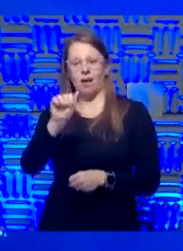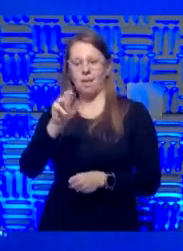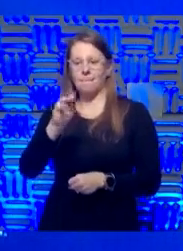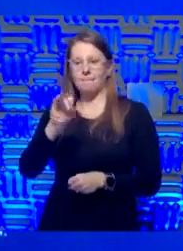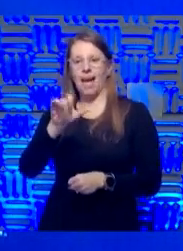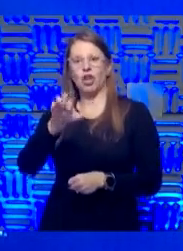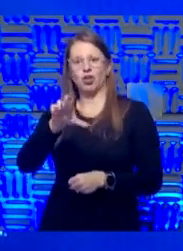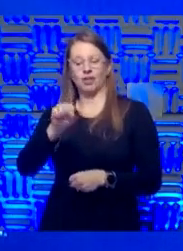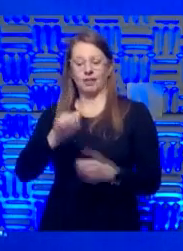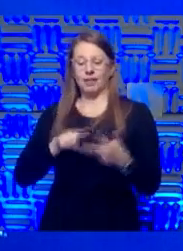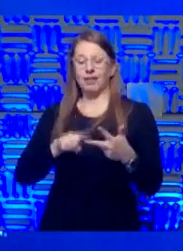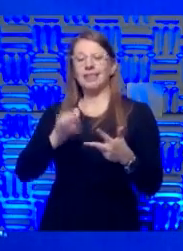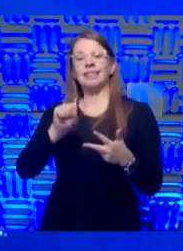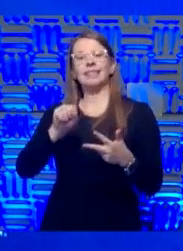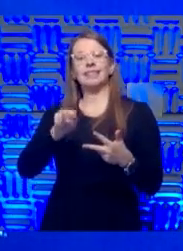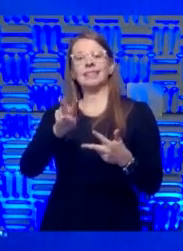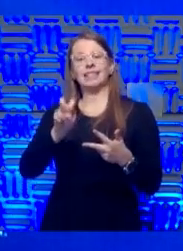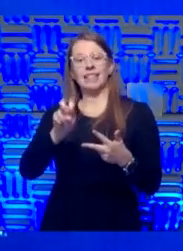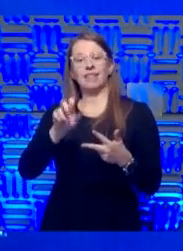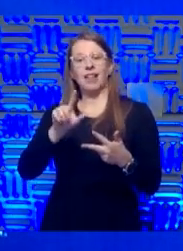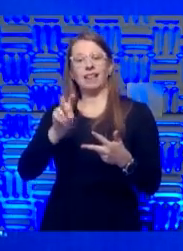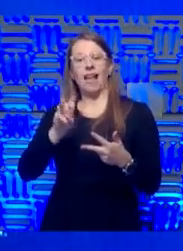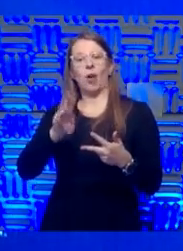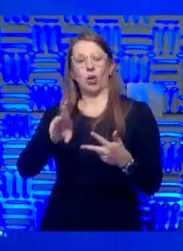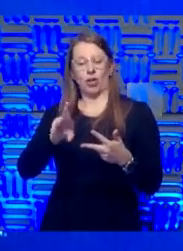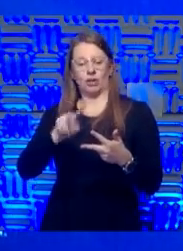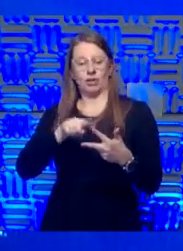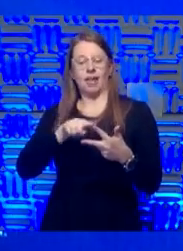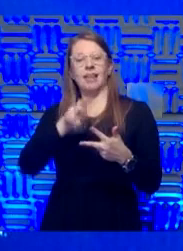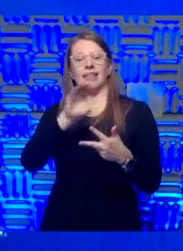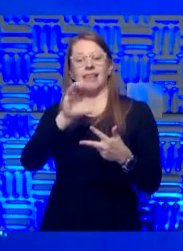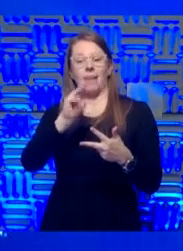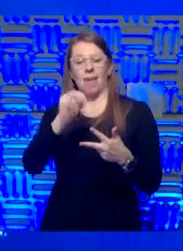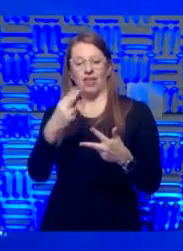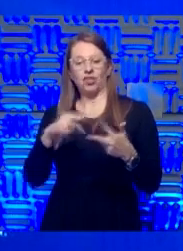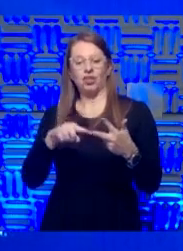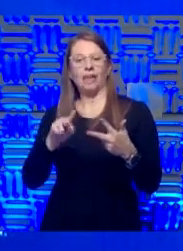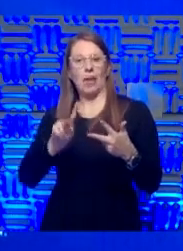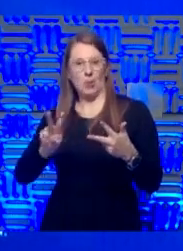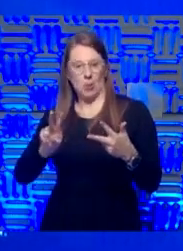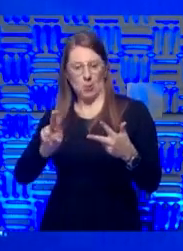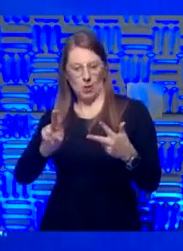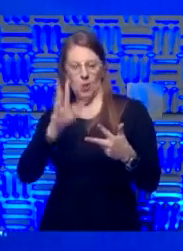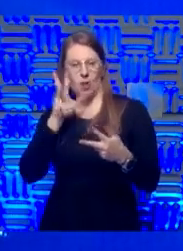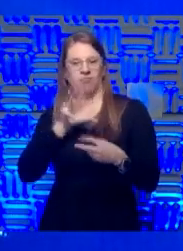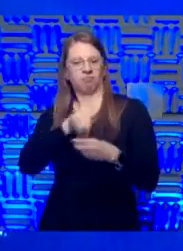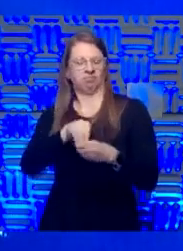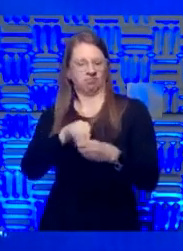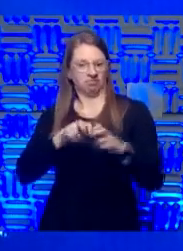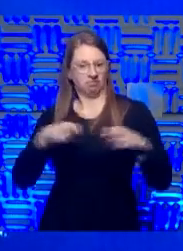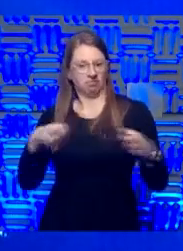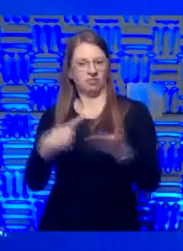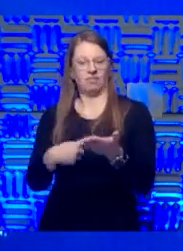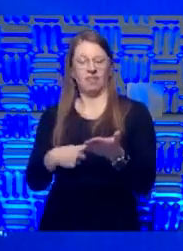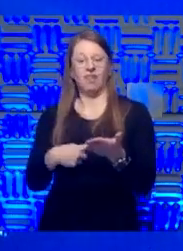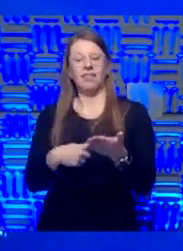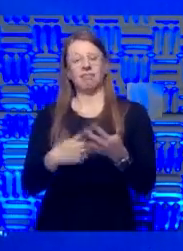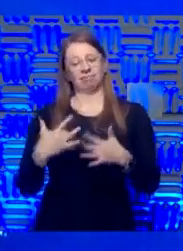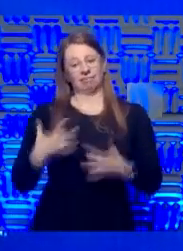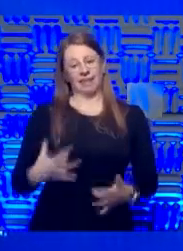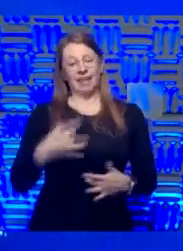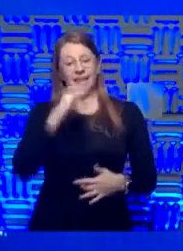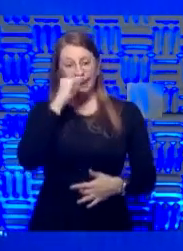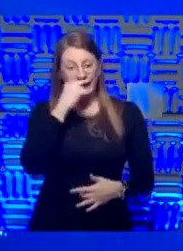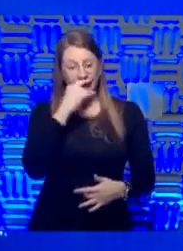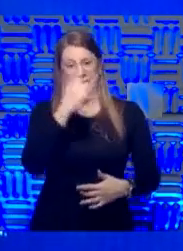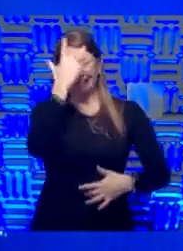well as Steve Lauer, one of our outstanding general pediatricians here at KU, to address some of the issues around kids. But in general, kids don't get as sick. But